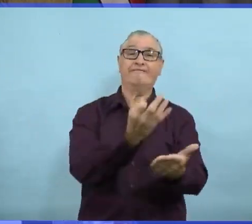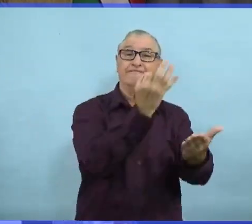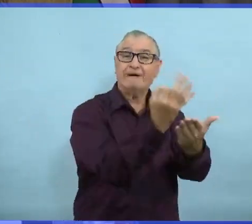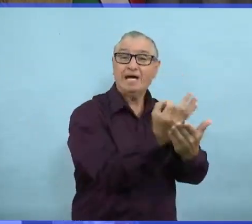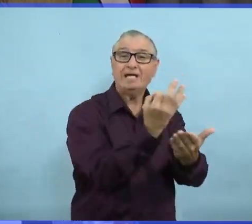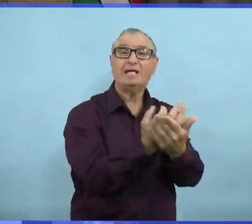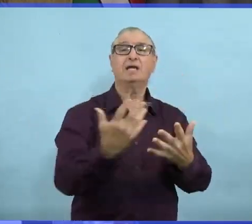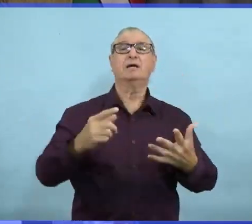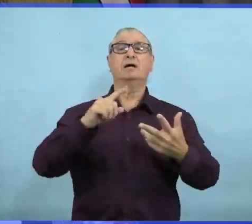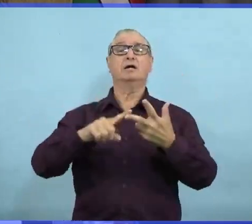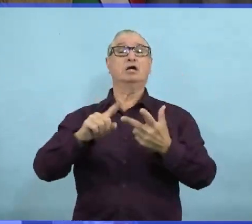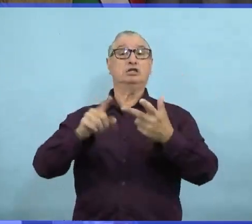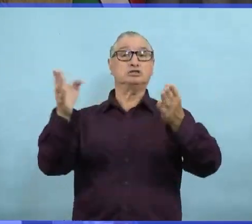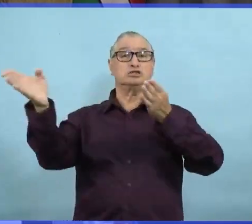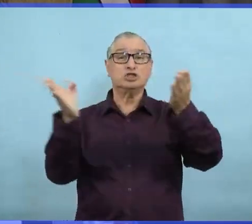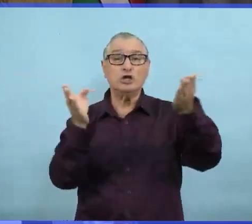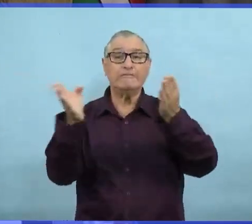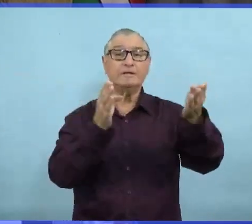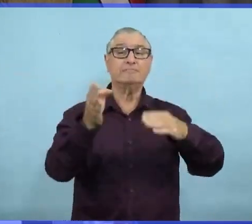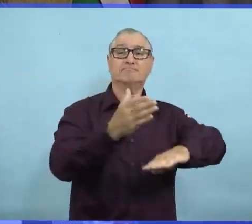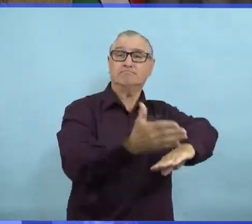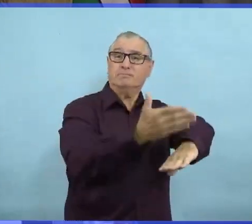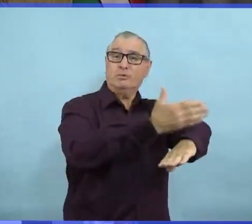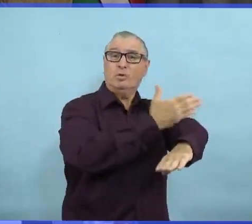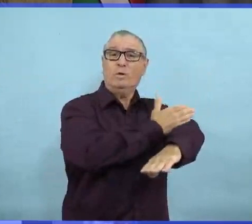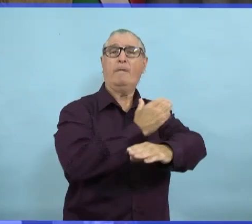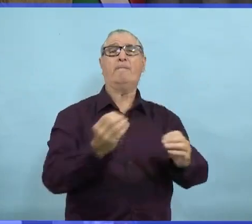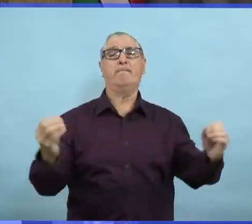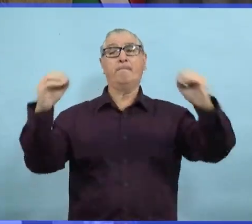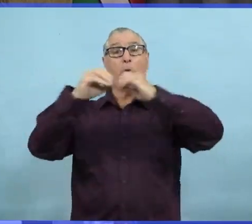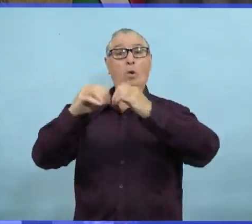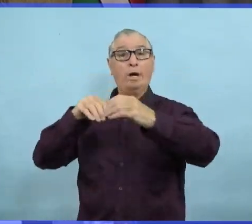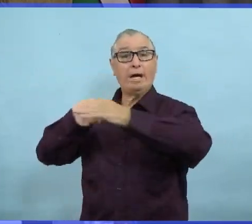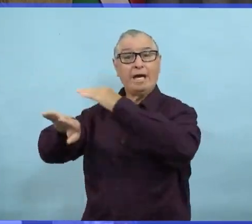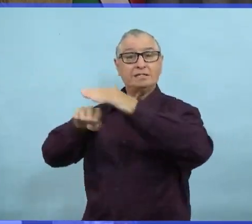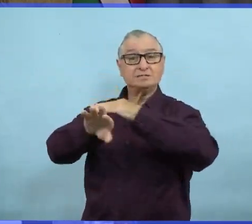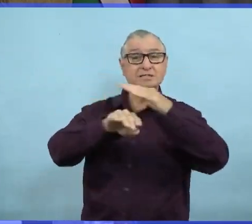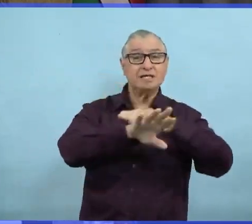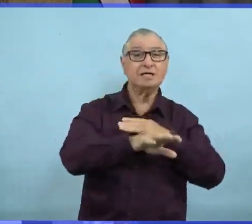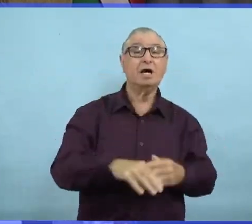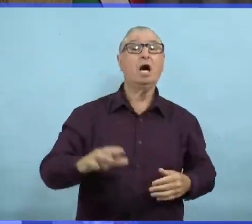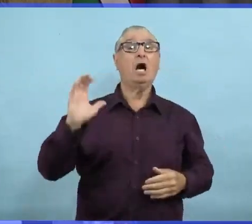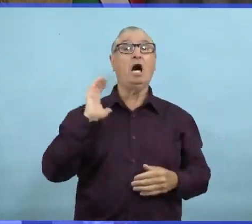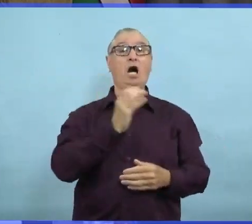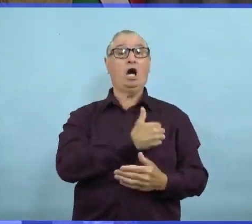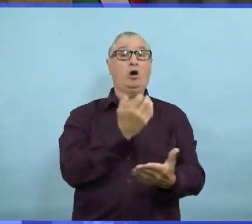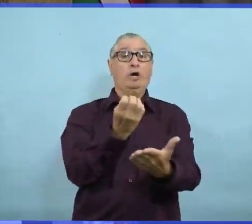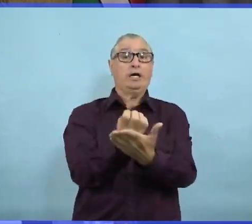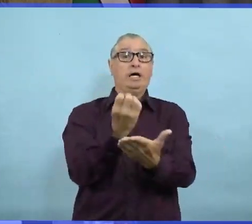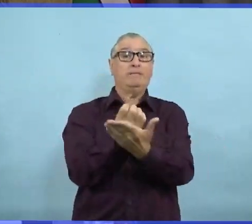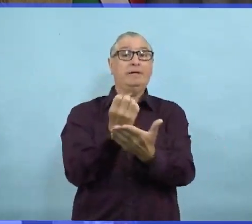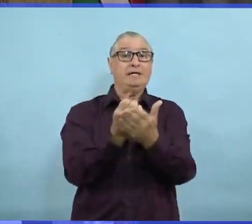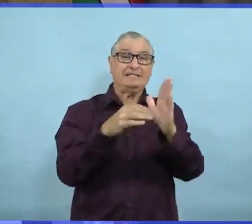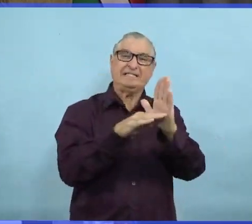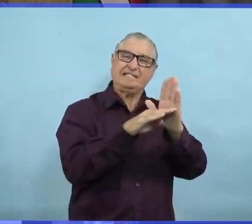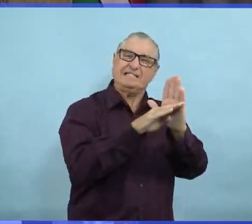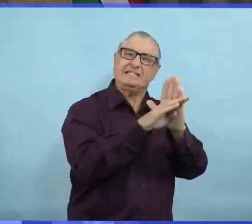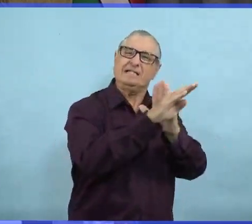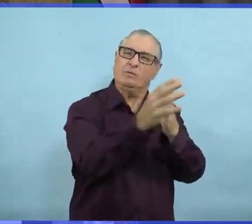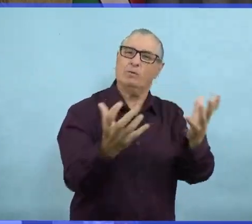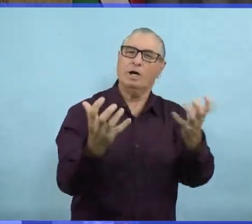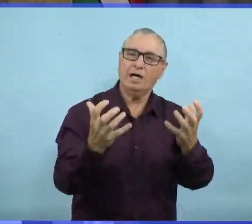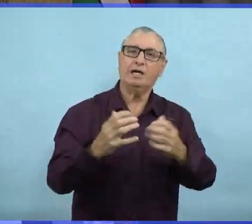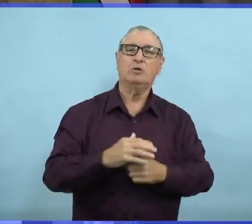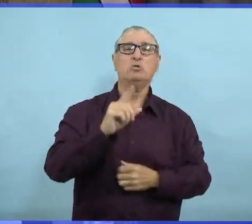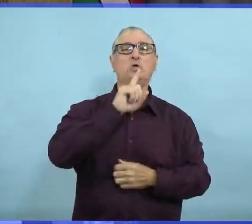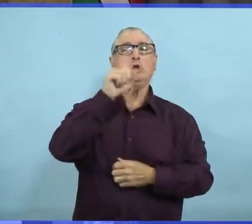to make them better and more accessible, and to help rebuild our economy. And we needed to do that because we had fallen far behind other provinces